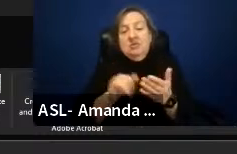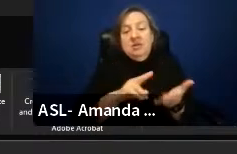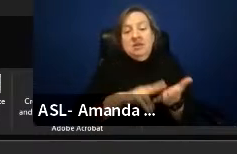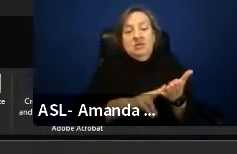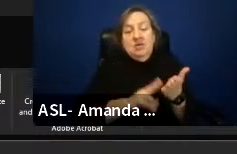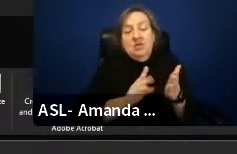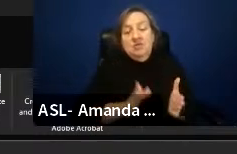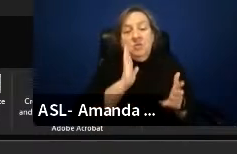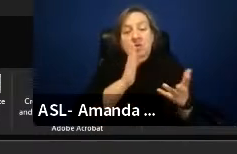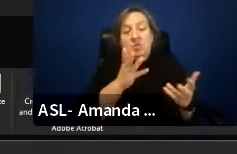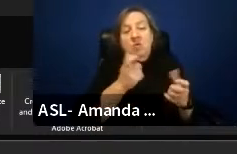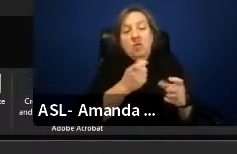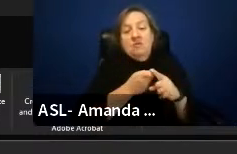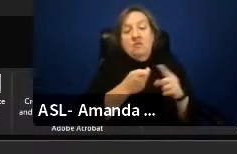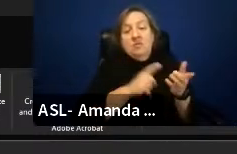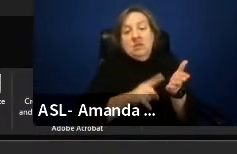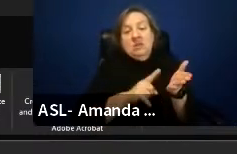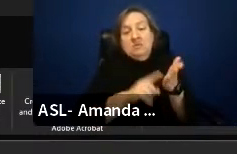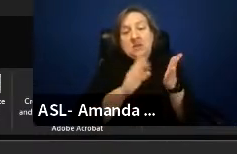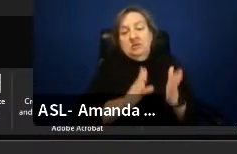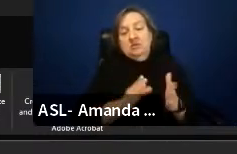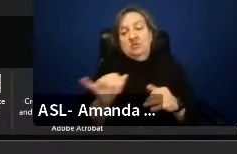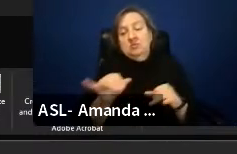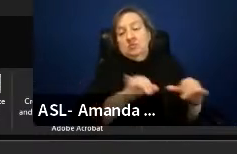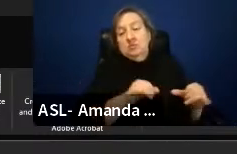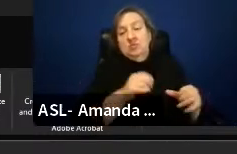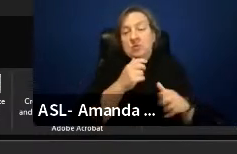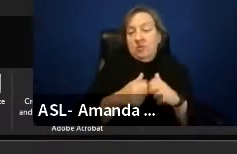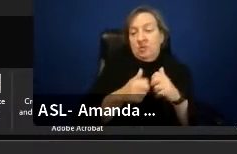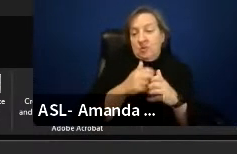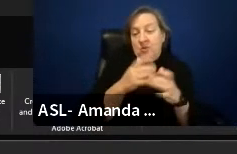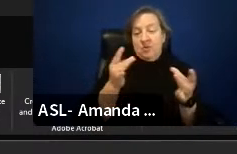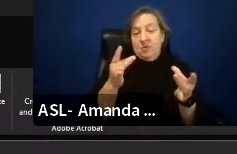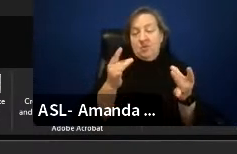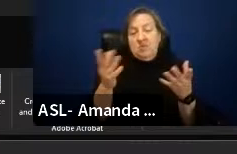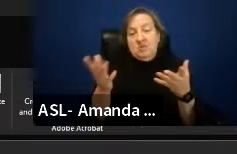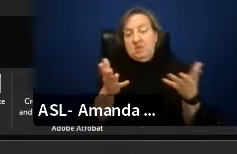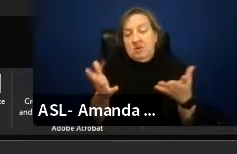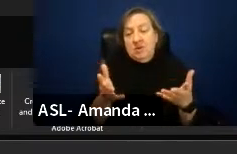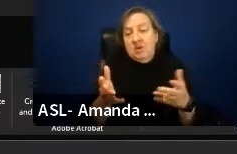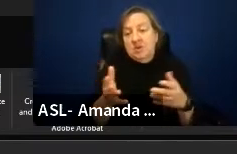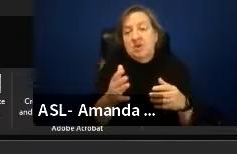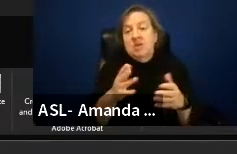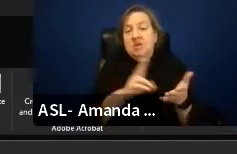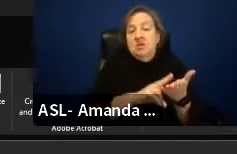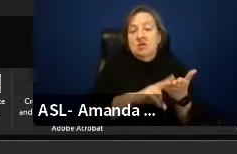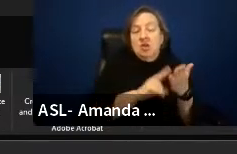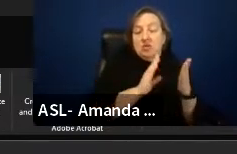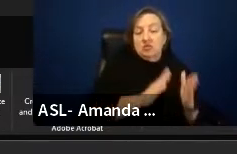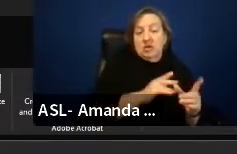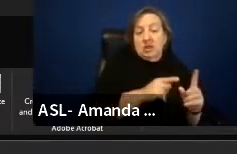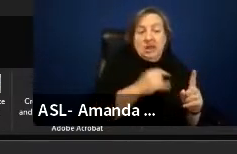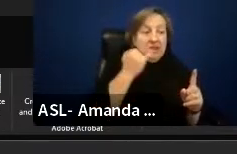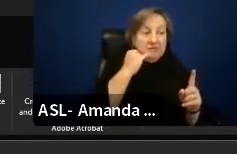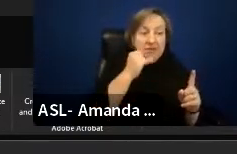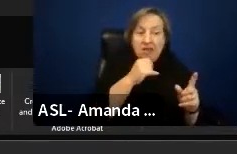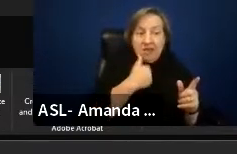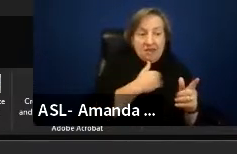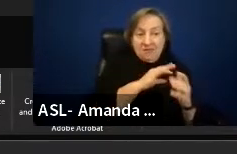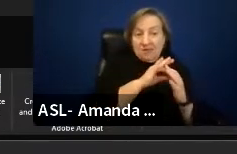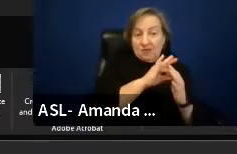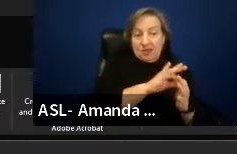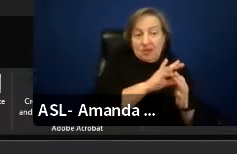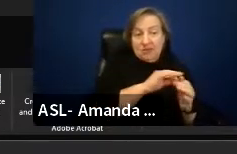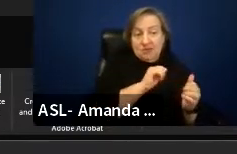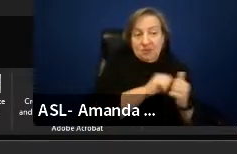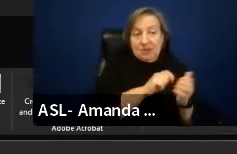want out of the inspector too. And so there's this issue, I think this is the rub here, that the contractor, if they don't have a relationship with